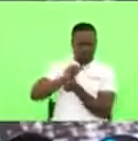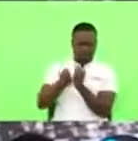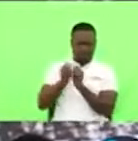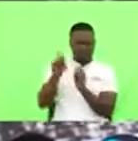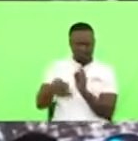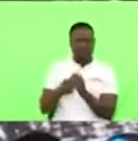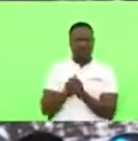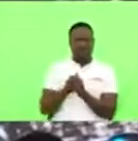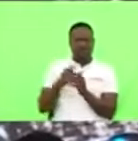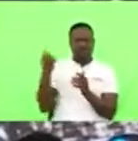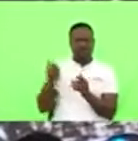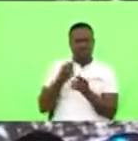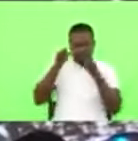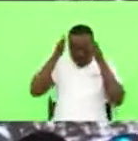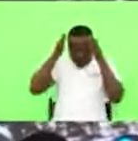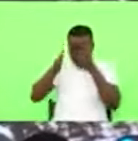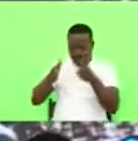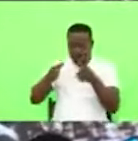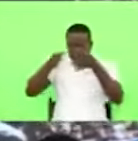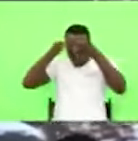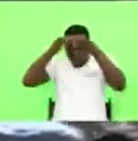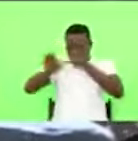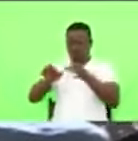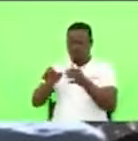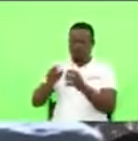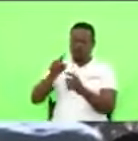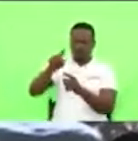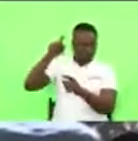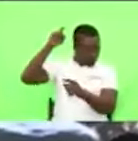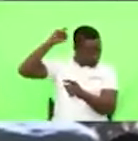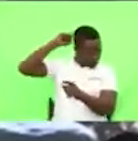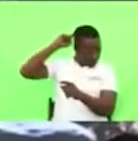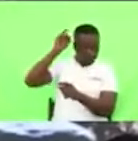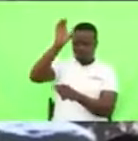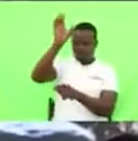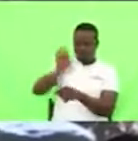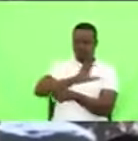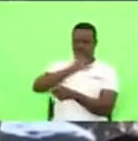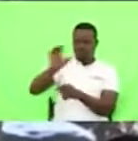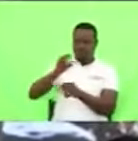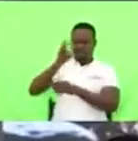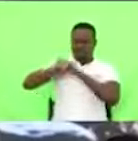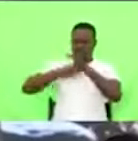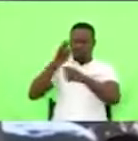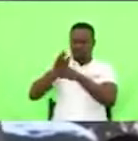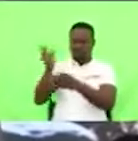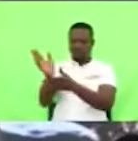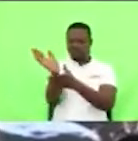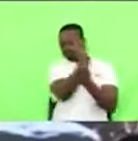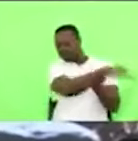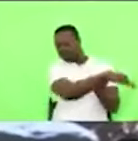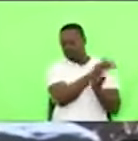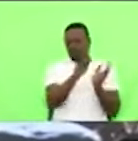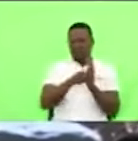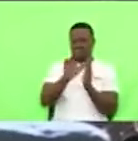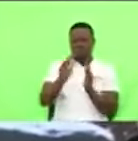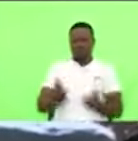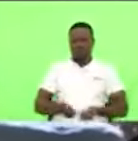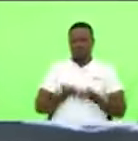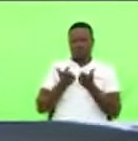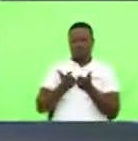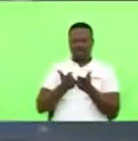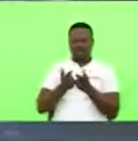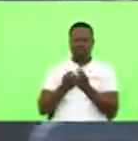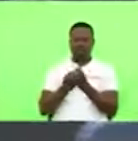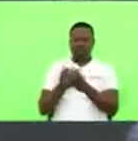cause always. Let the cross be before you and the world behind you, and your life will be from